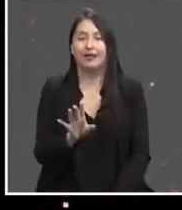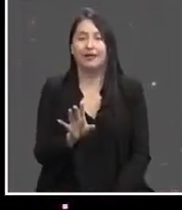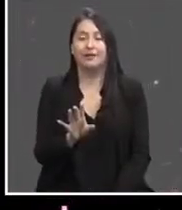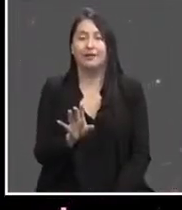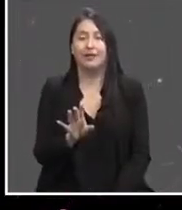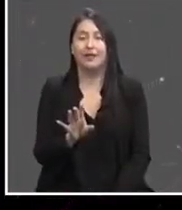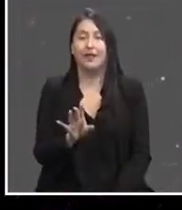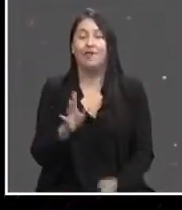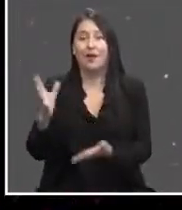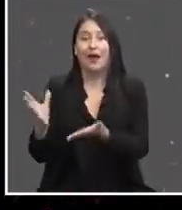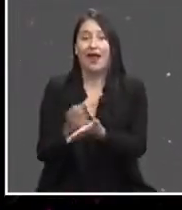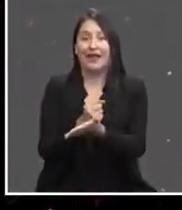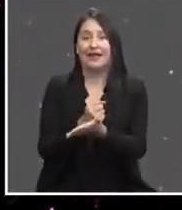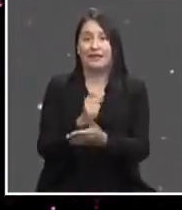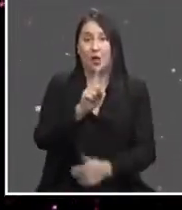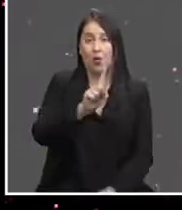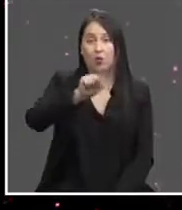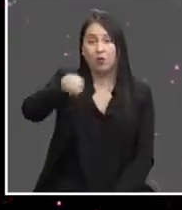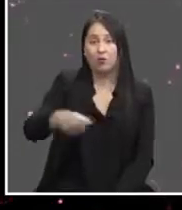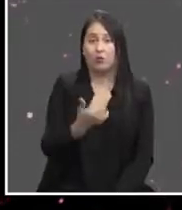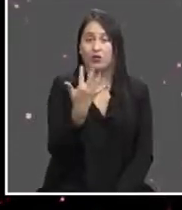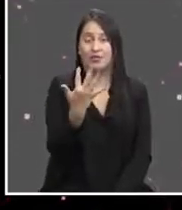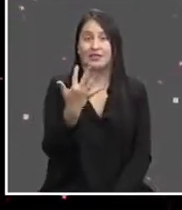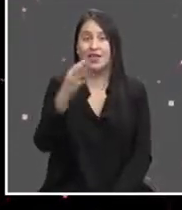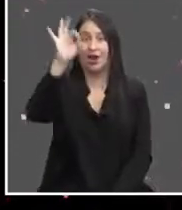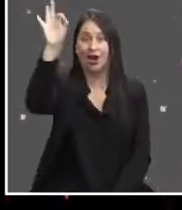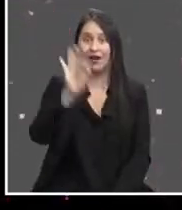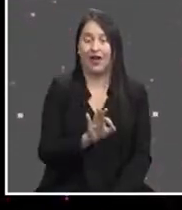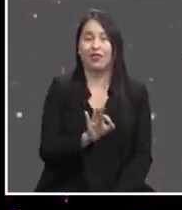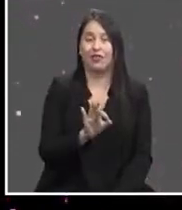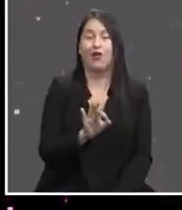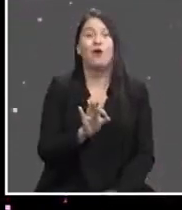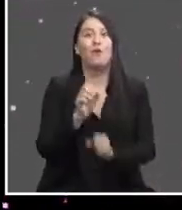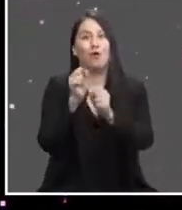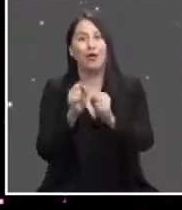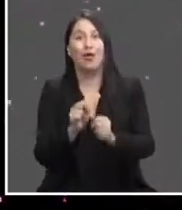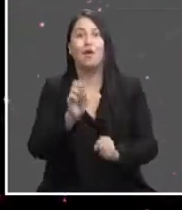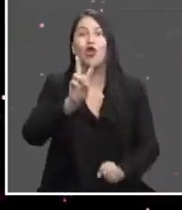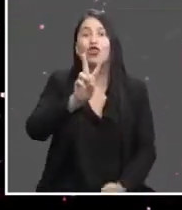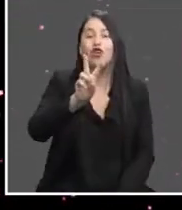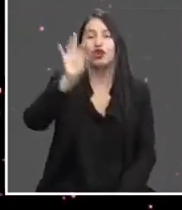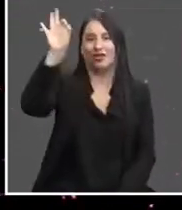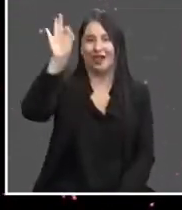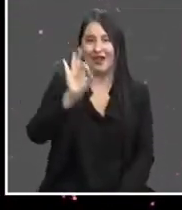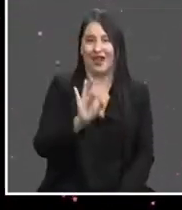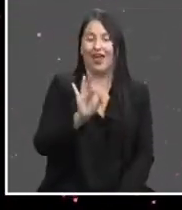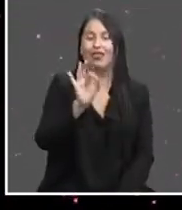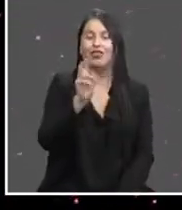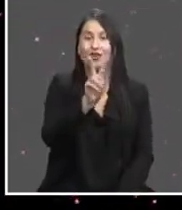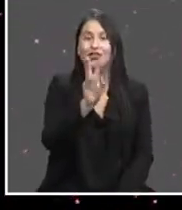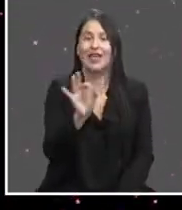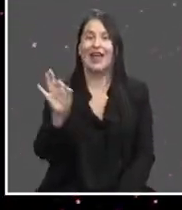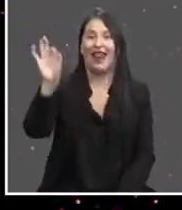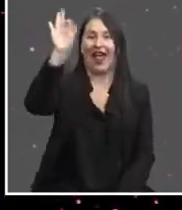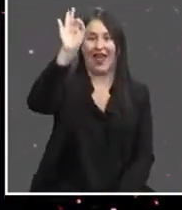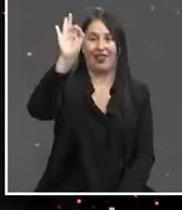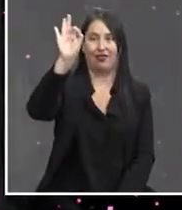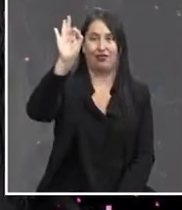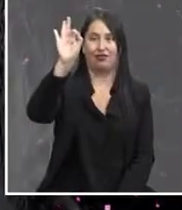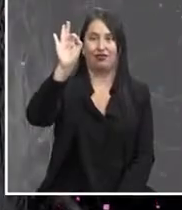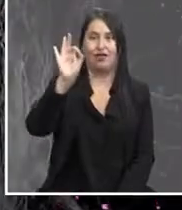warming by the end of the century. However, if we act decisively, we can successfully keep warming